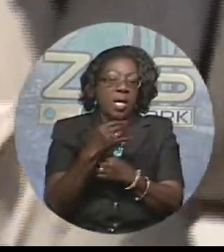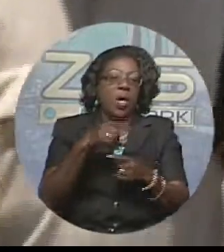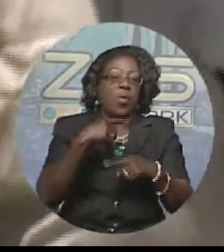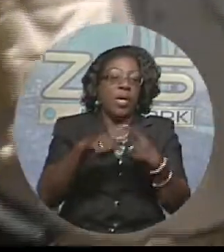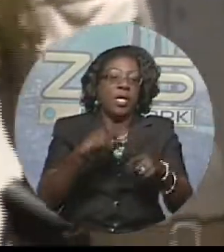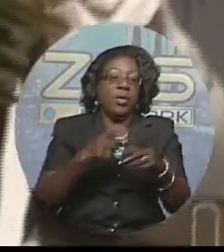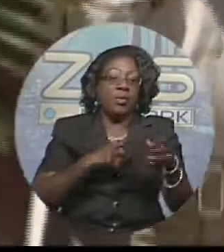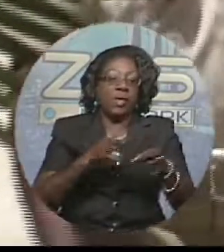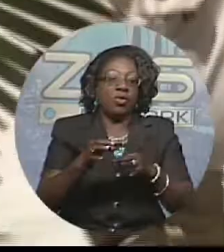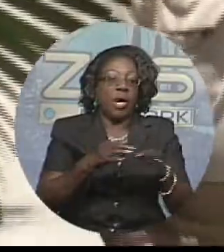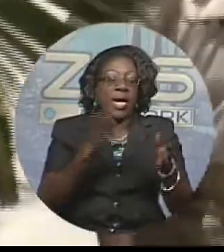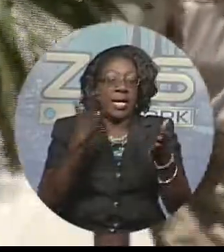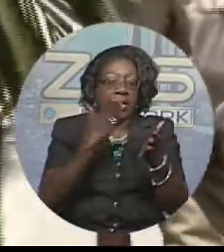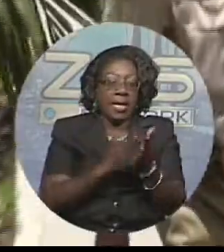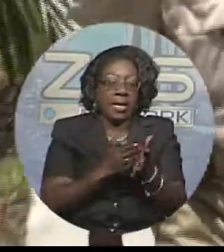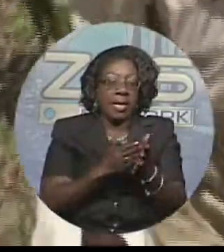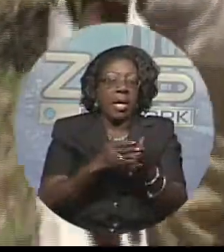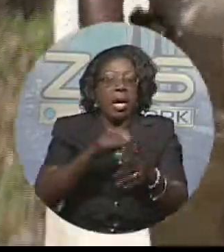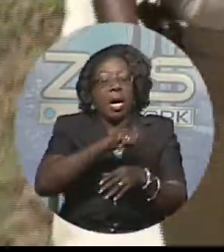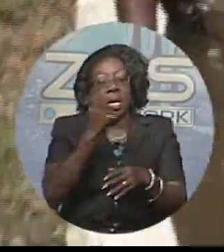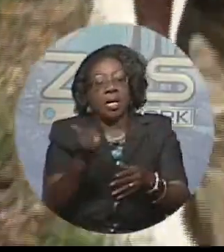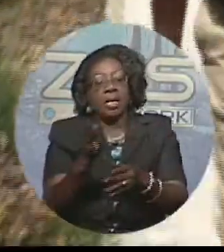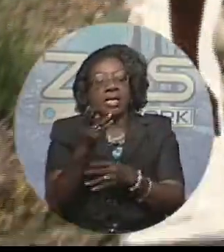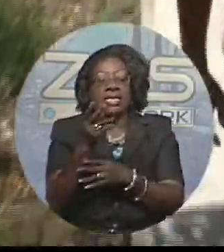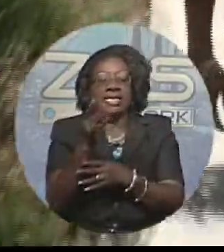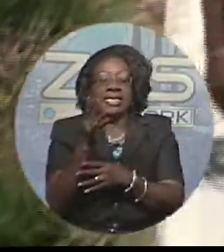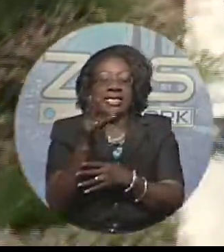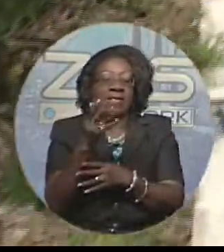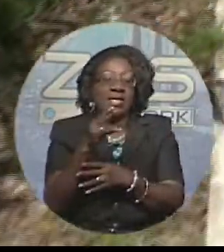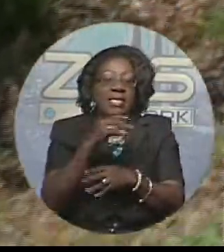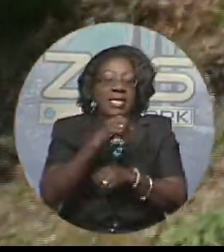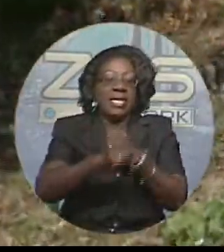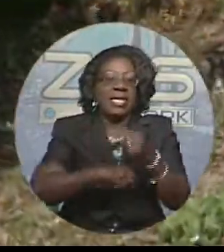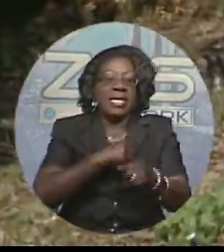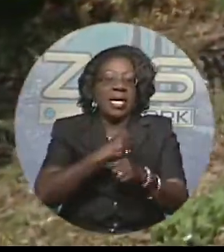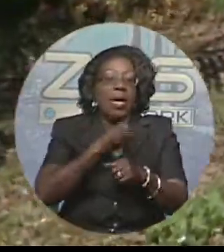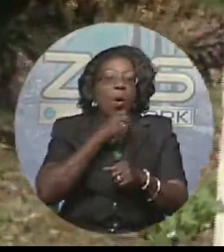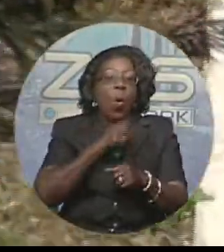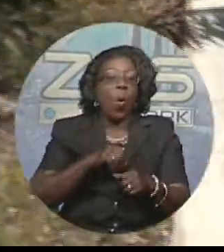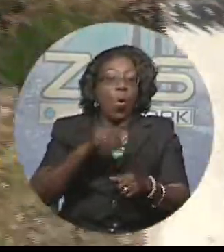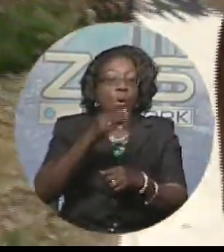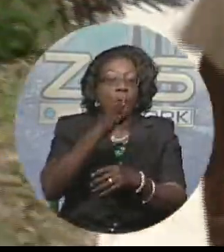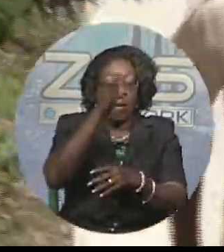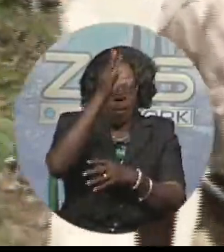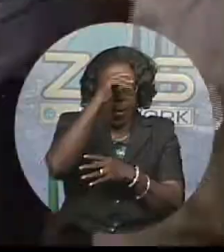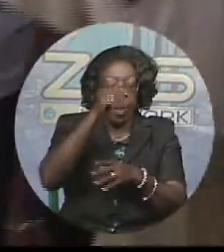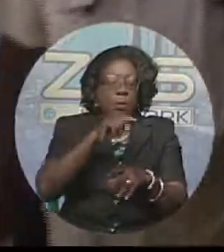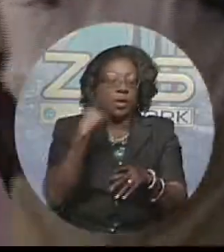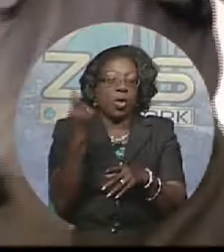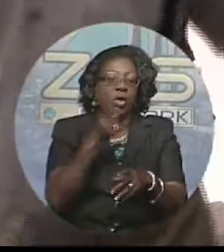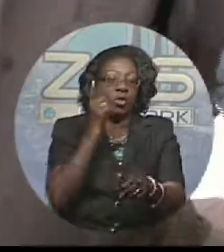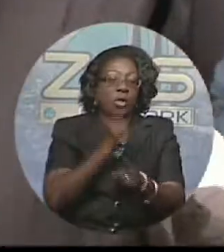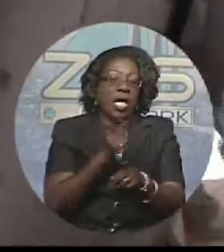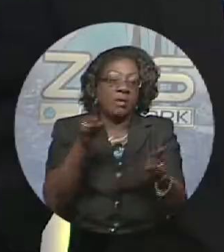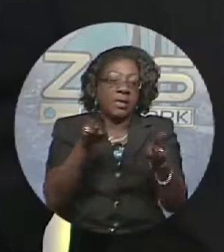trial. Meantime, a 17-year-old male whose face is covered because he is underage is also facing the same charges.